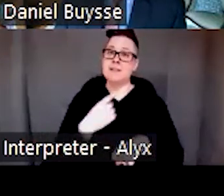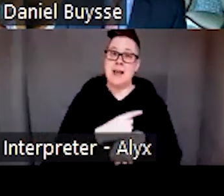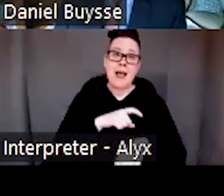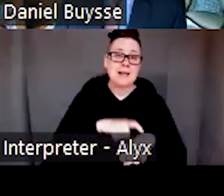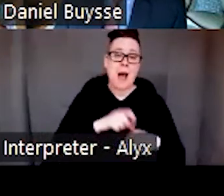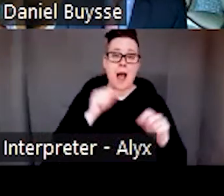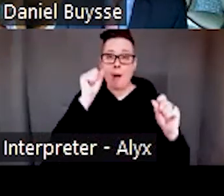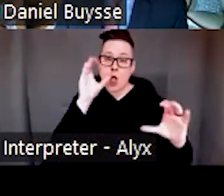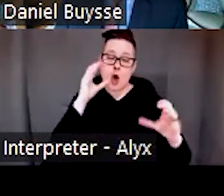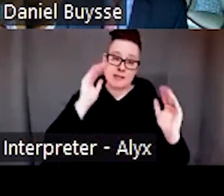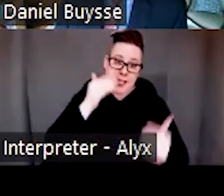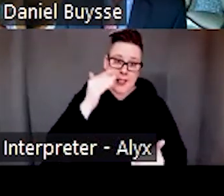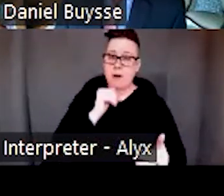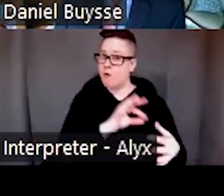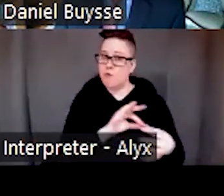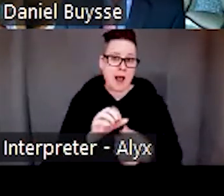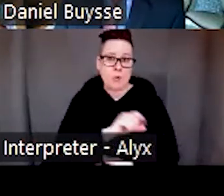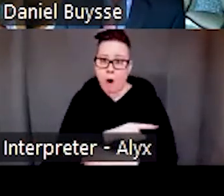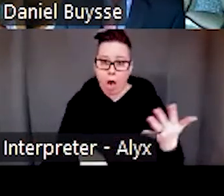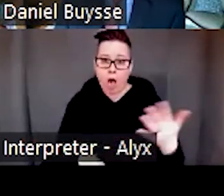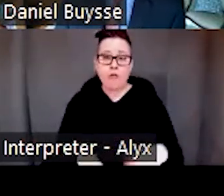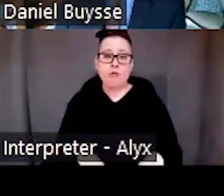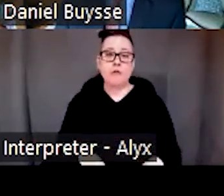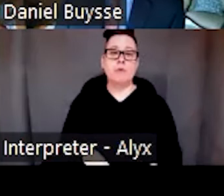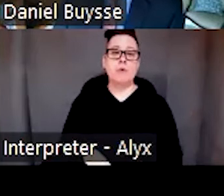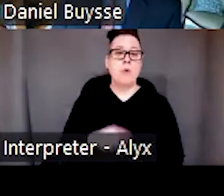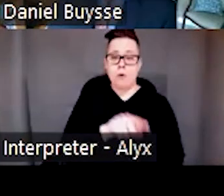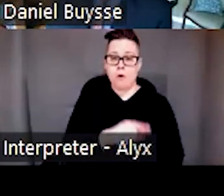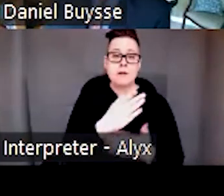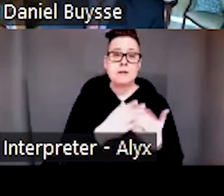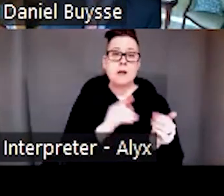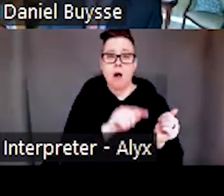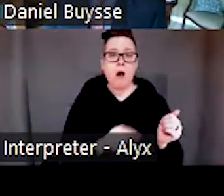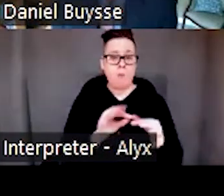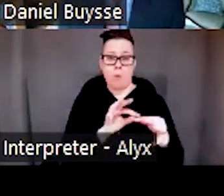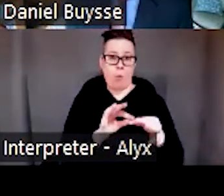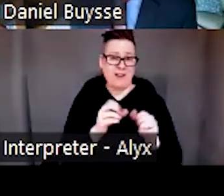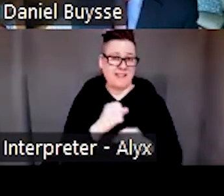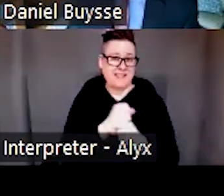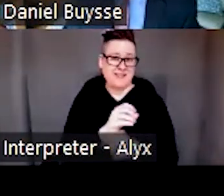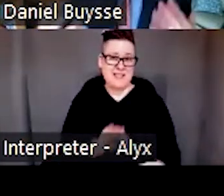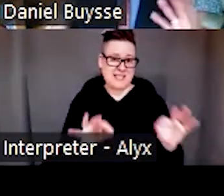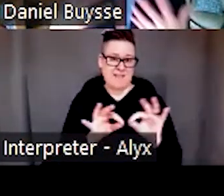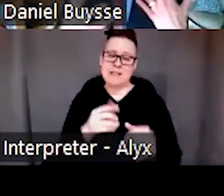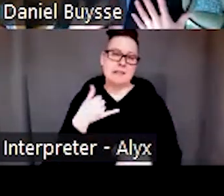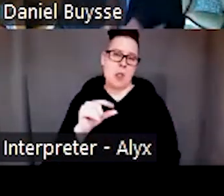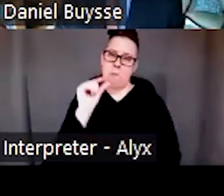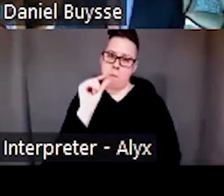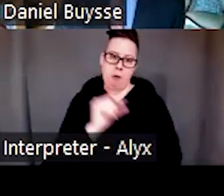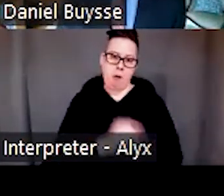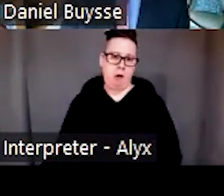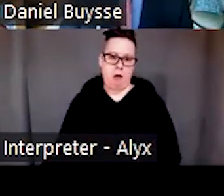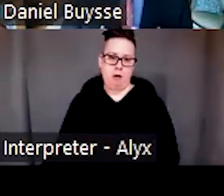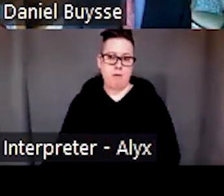alertness, sleepiness. And the correlations that are statistically significant are pretty small in magnitude. So all this suggests that